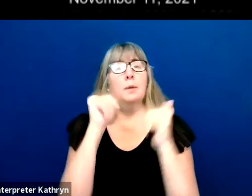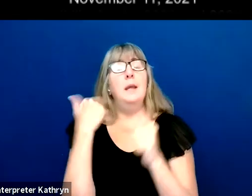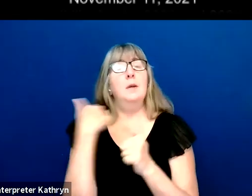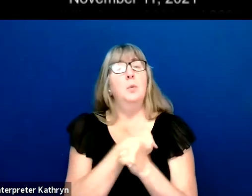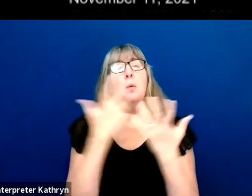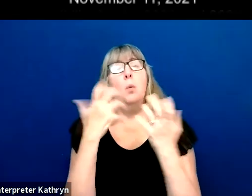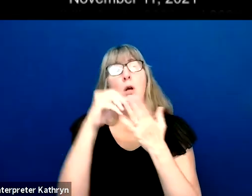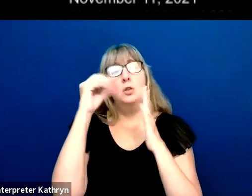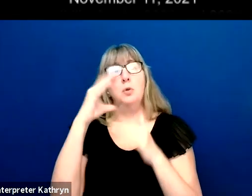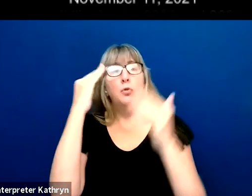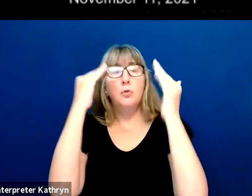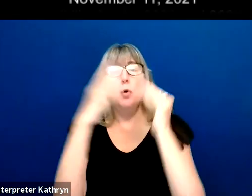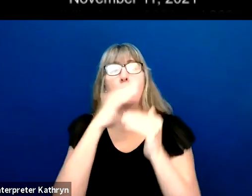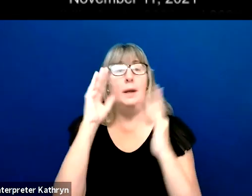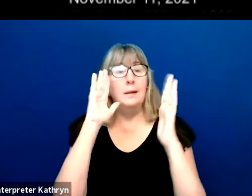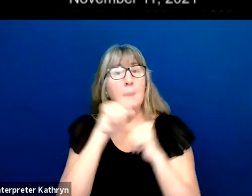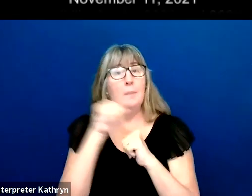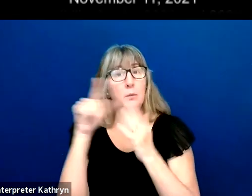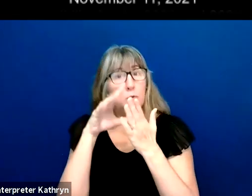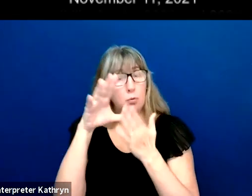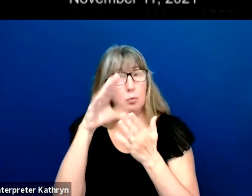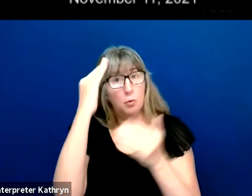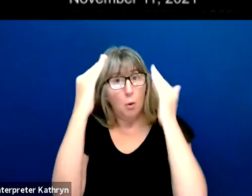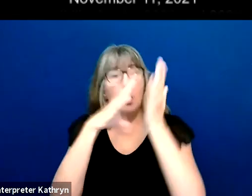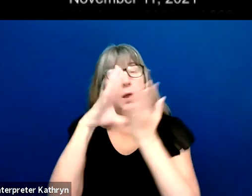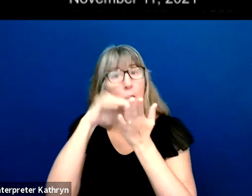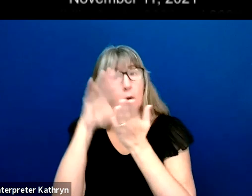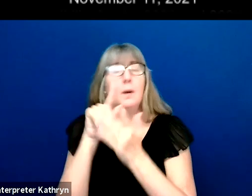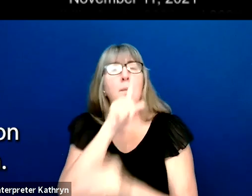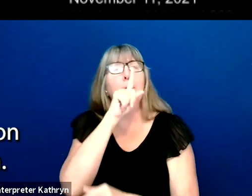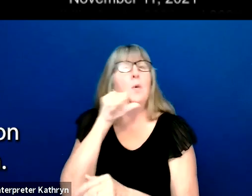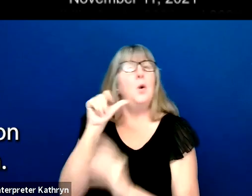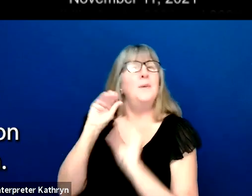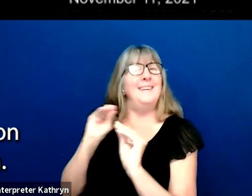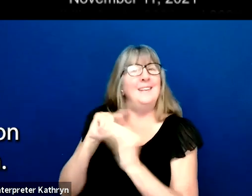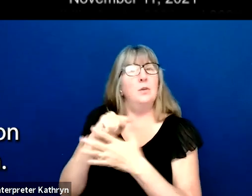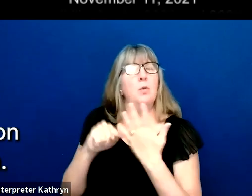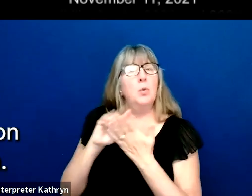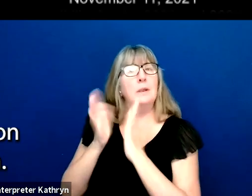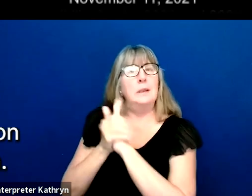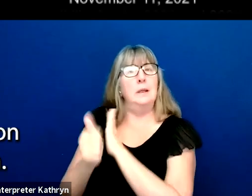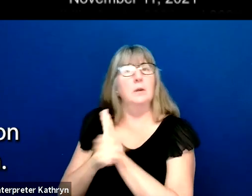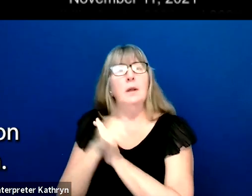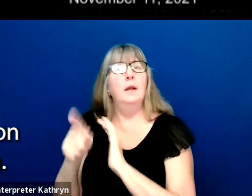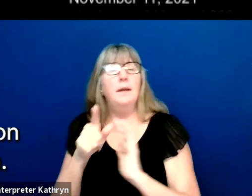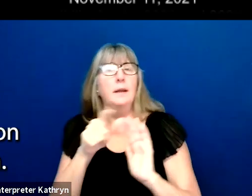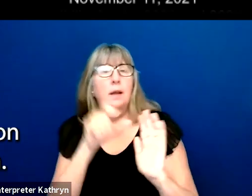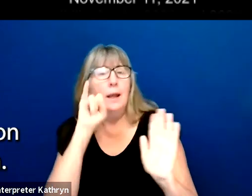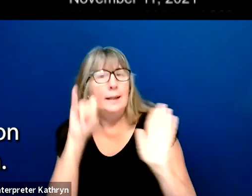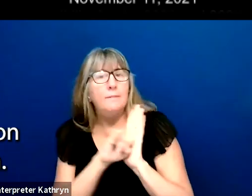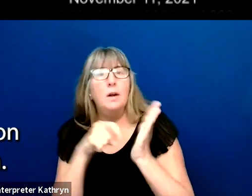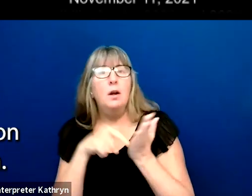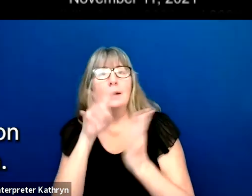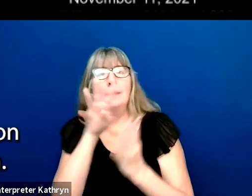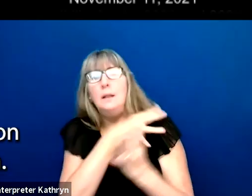and we expect students to know where they learn, but we don't actually teach them those skills, and we don't actually identify those skills on a syllabus